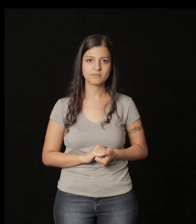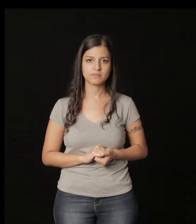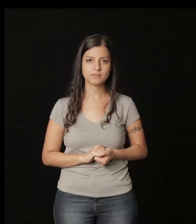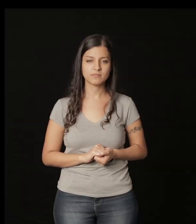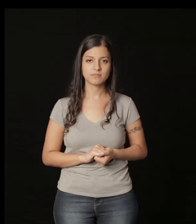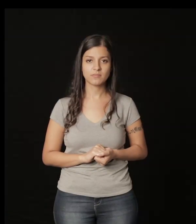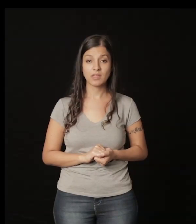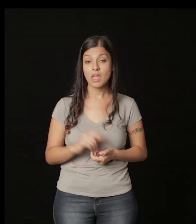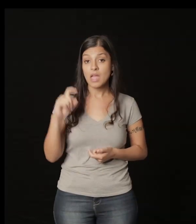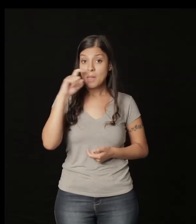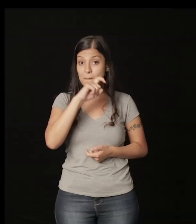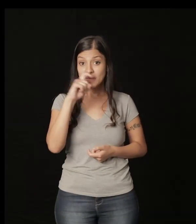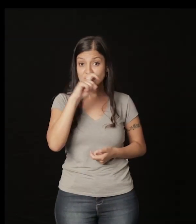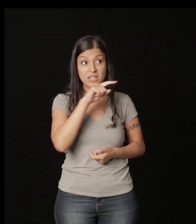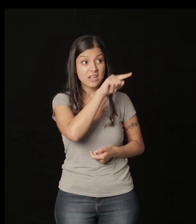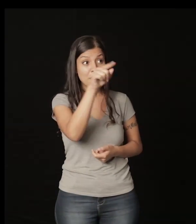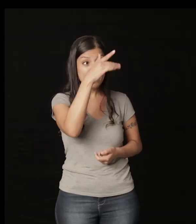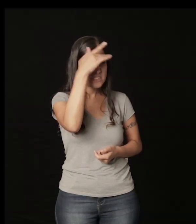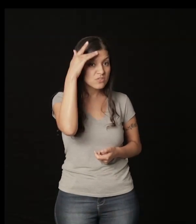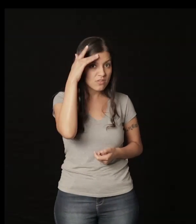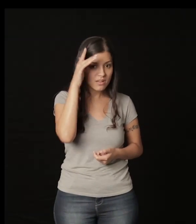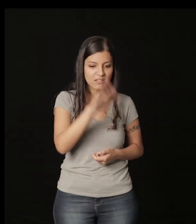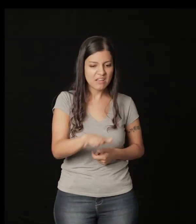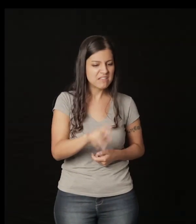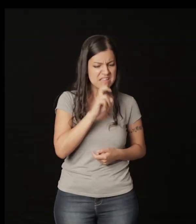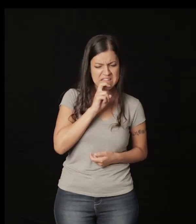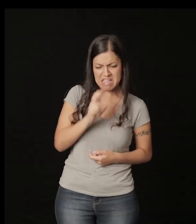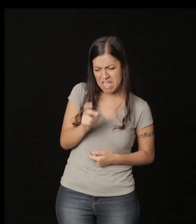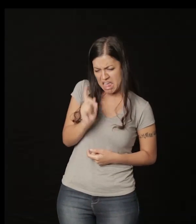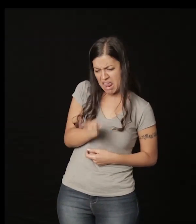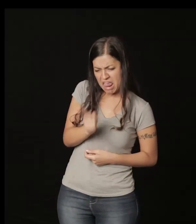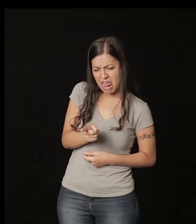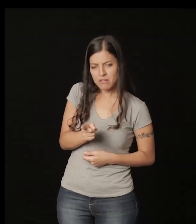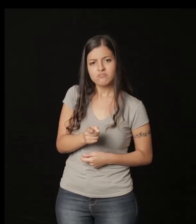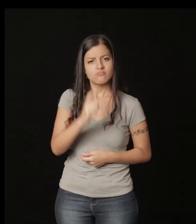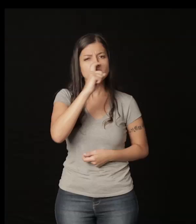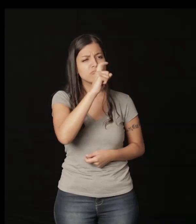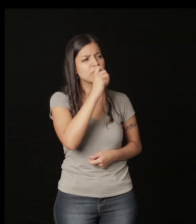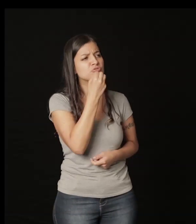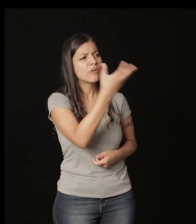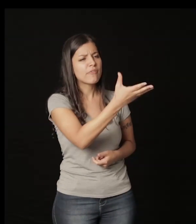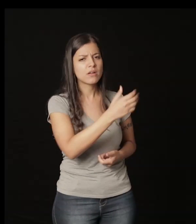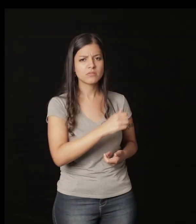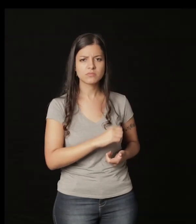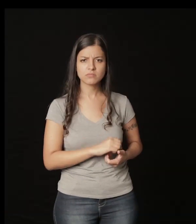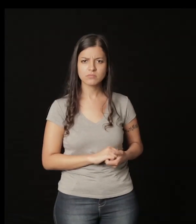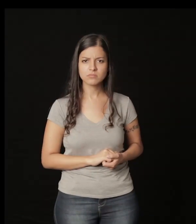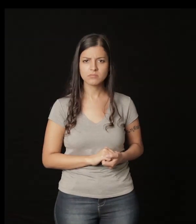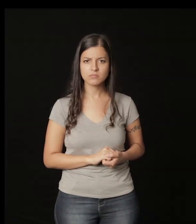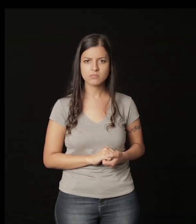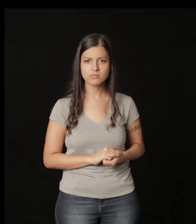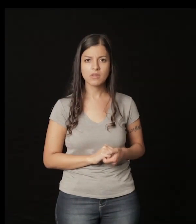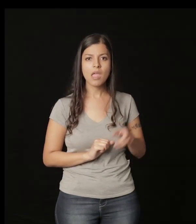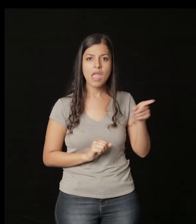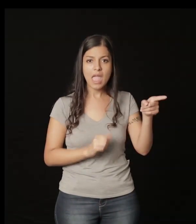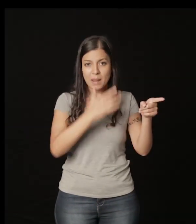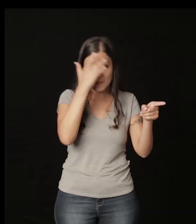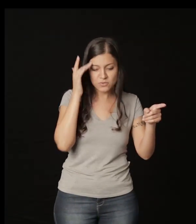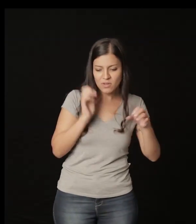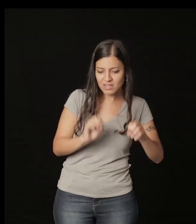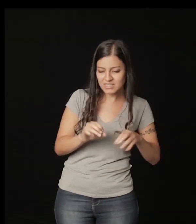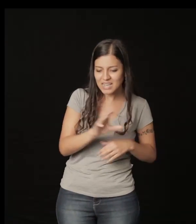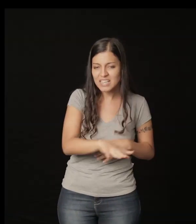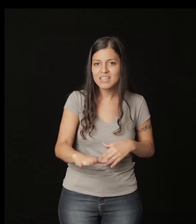Israeli Defense Force. I don't mind lying to the people that shout at little kids, teaching them how to be a